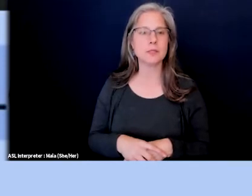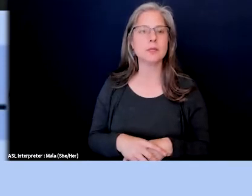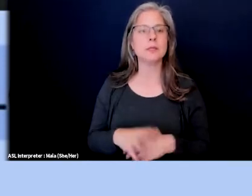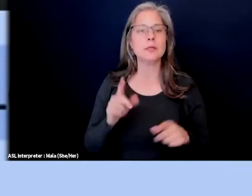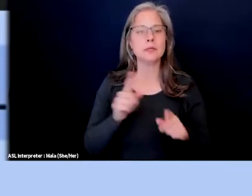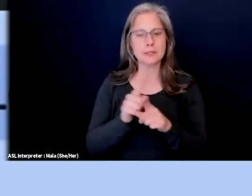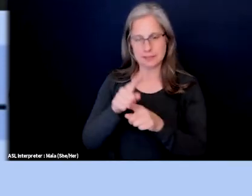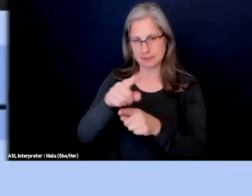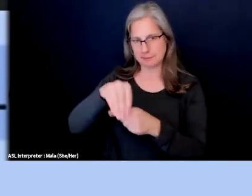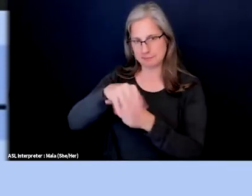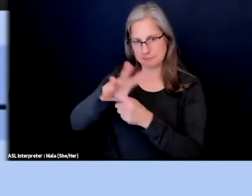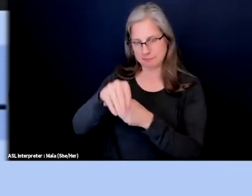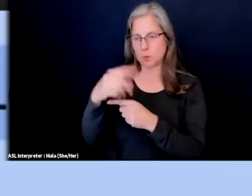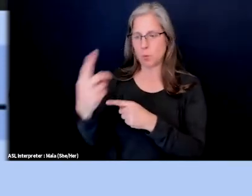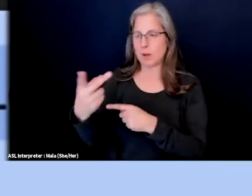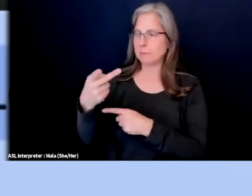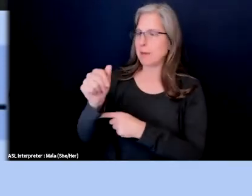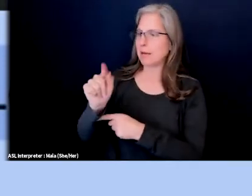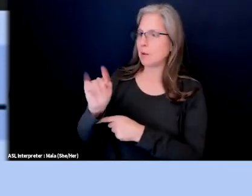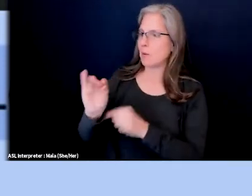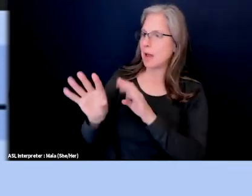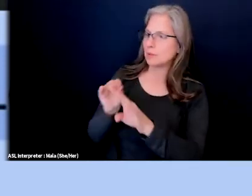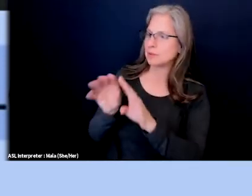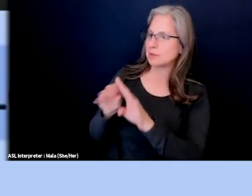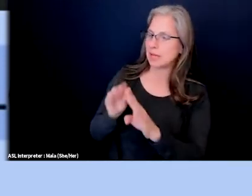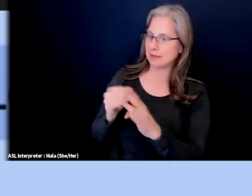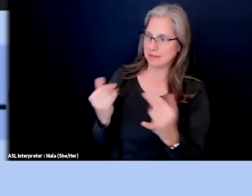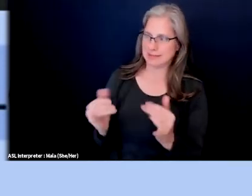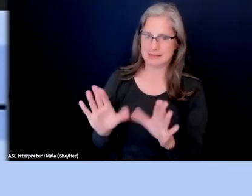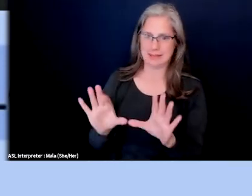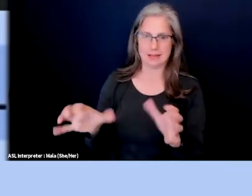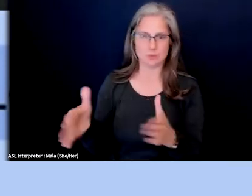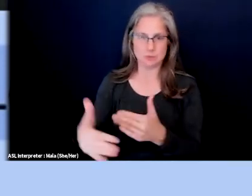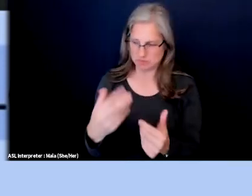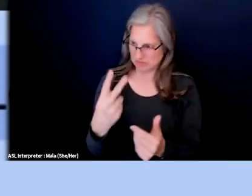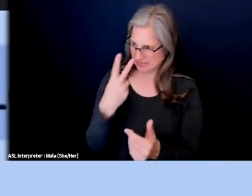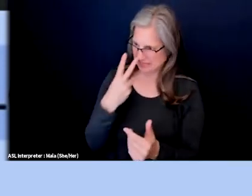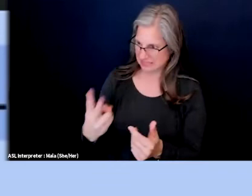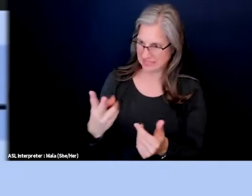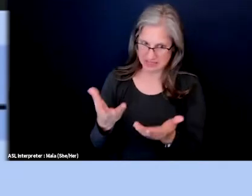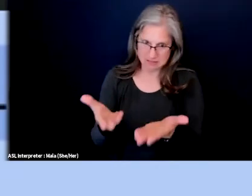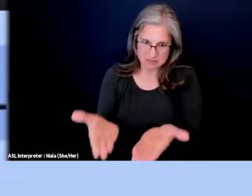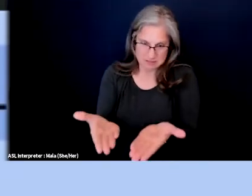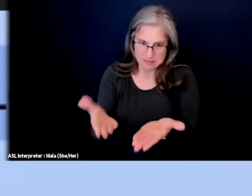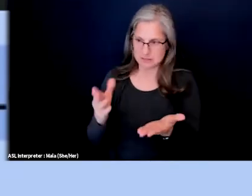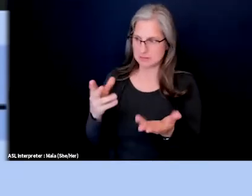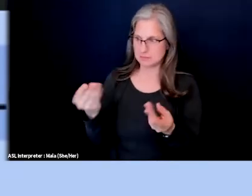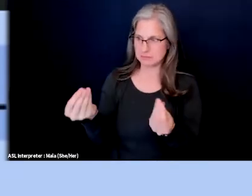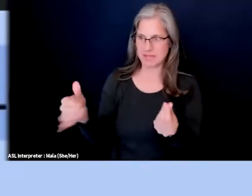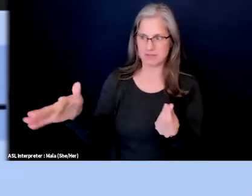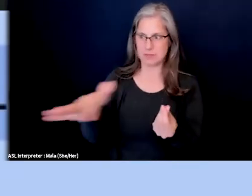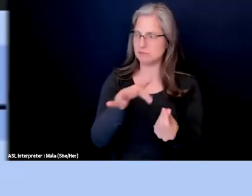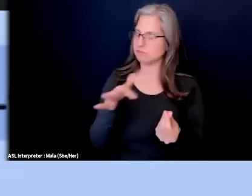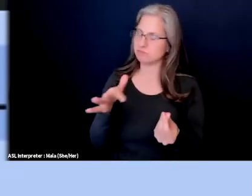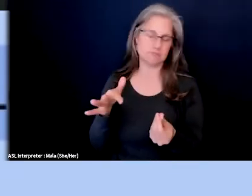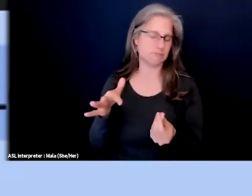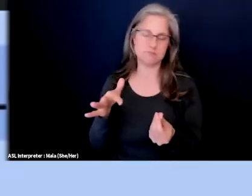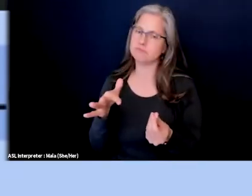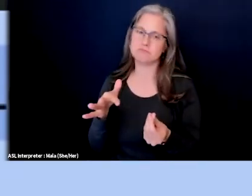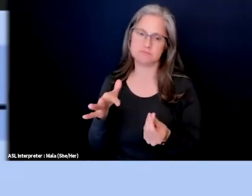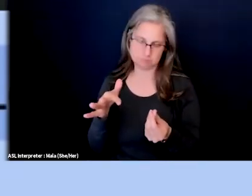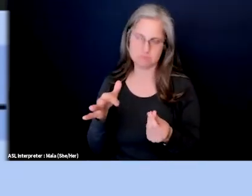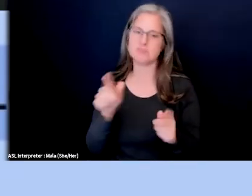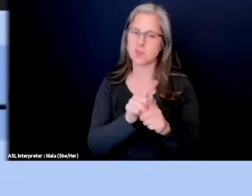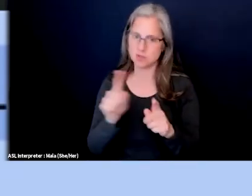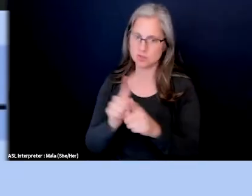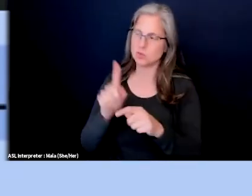This is a picture of one of the patios outside of the existing classrooms, and you can see the shape of the pavement there. So these areas are also